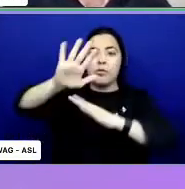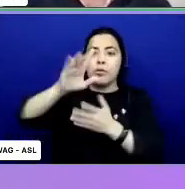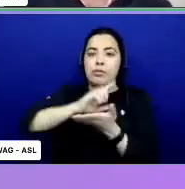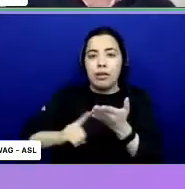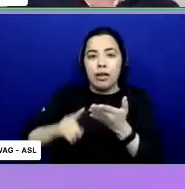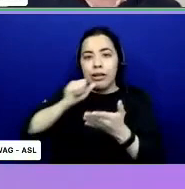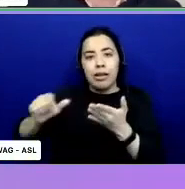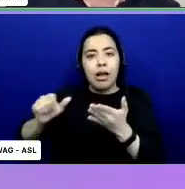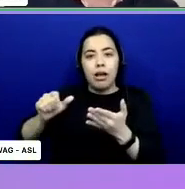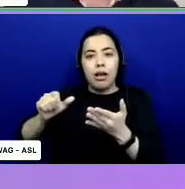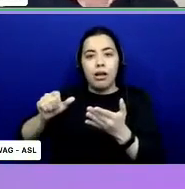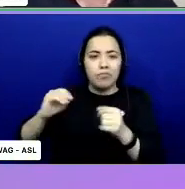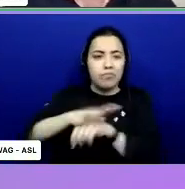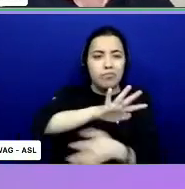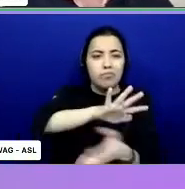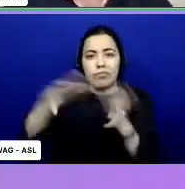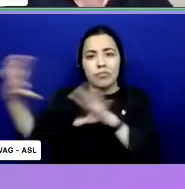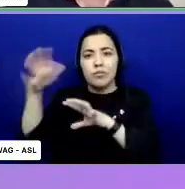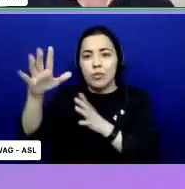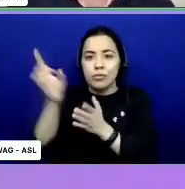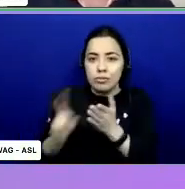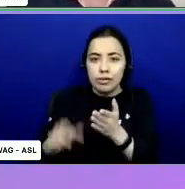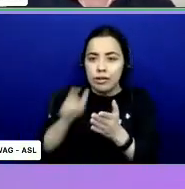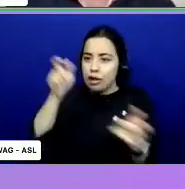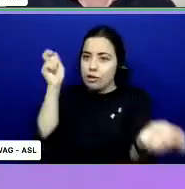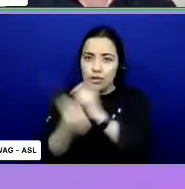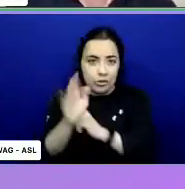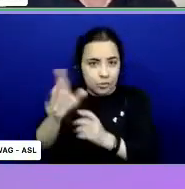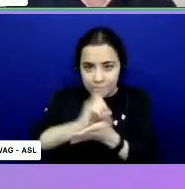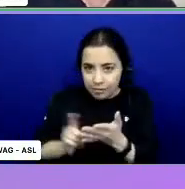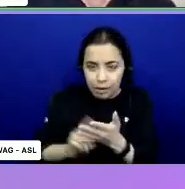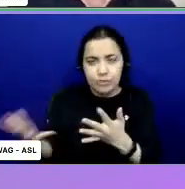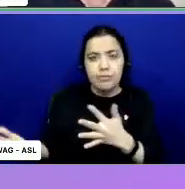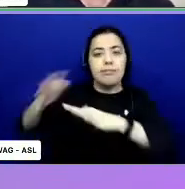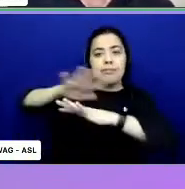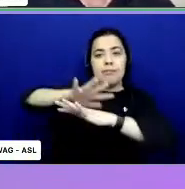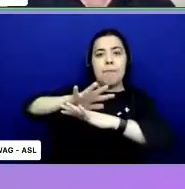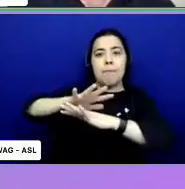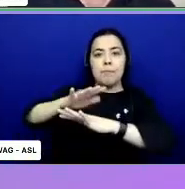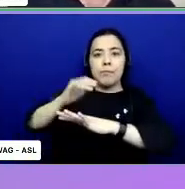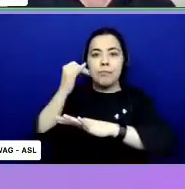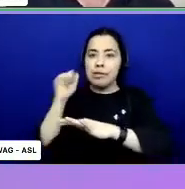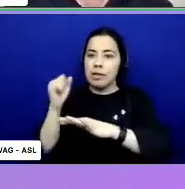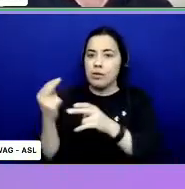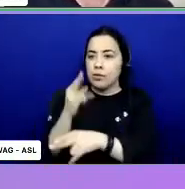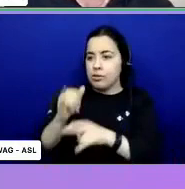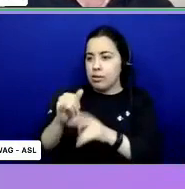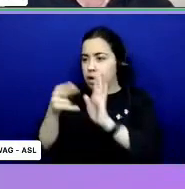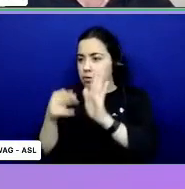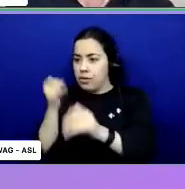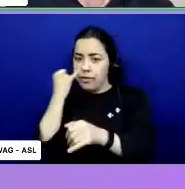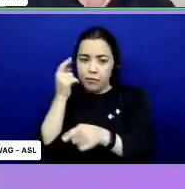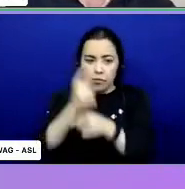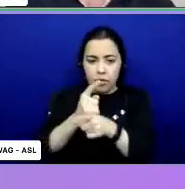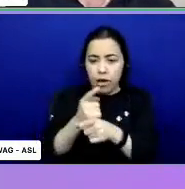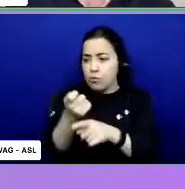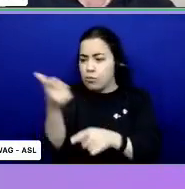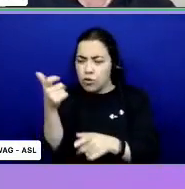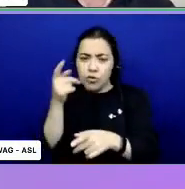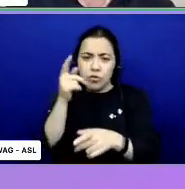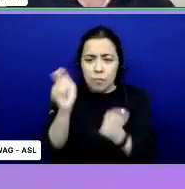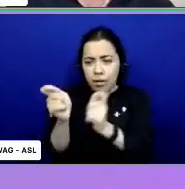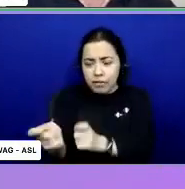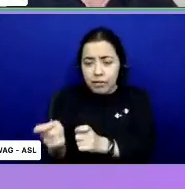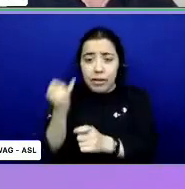just give you the option to use it should you find that the machine learning is correct. And then you can remove or modify them if the machine learning is